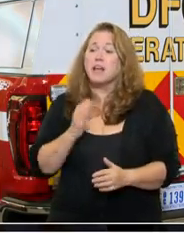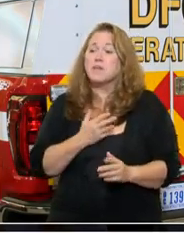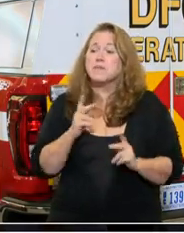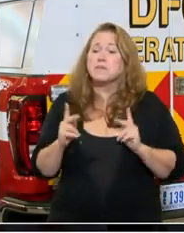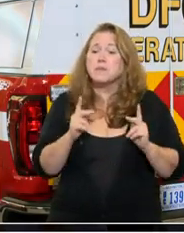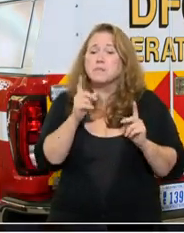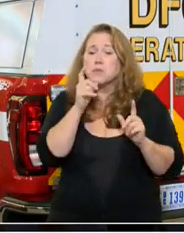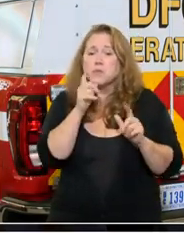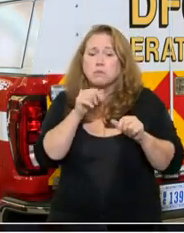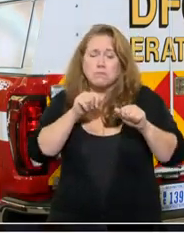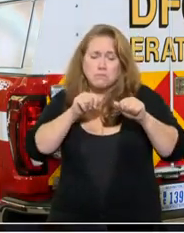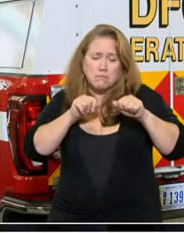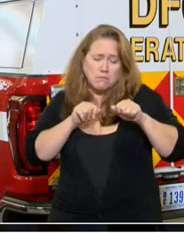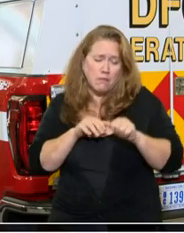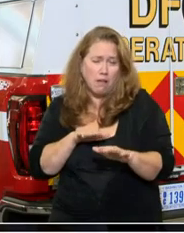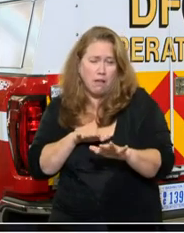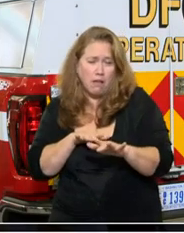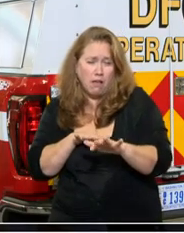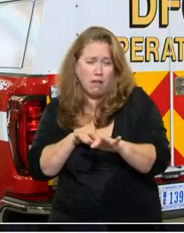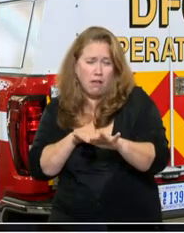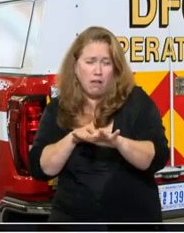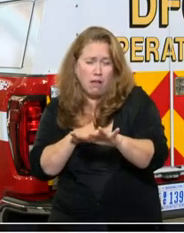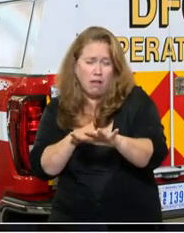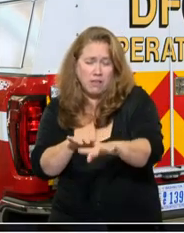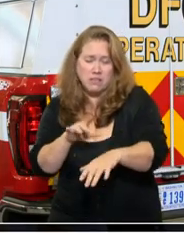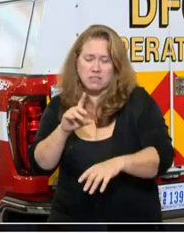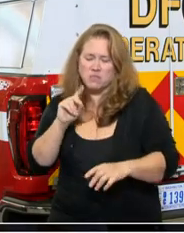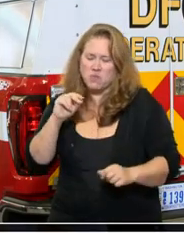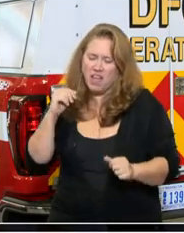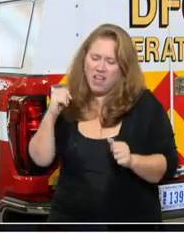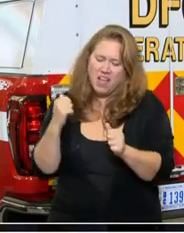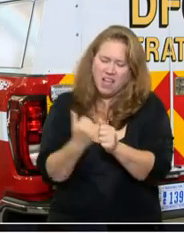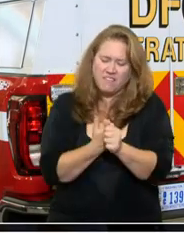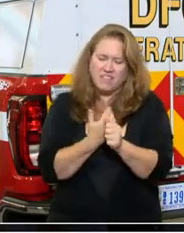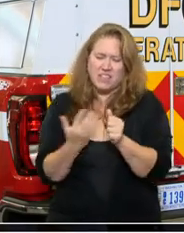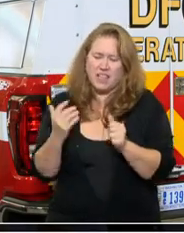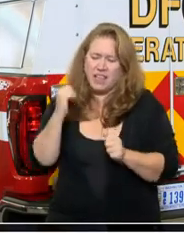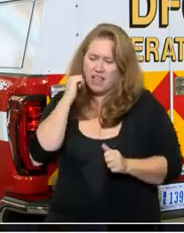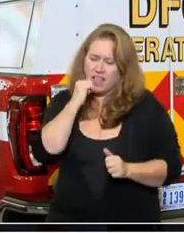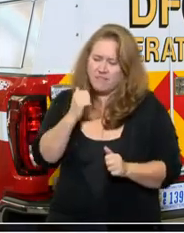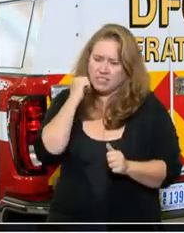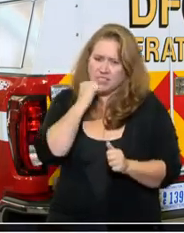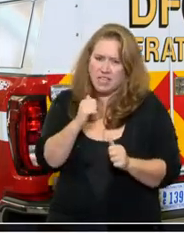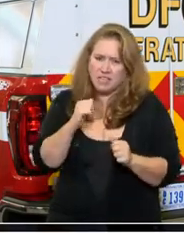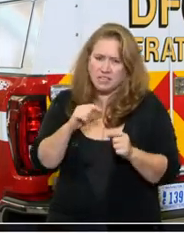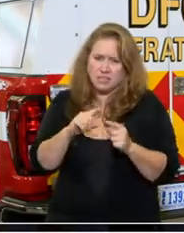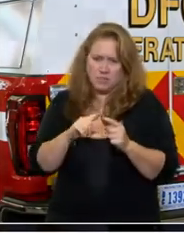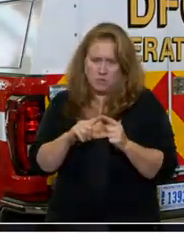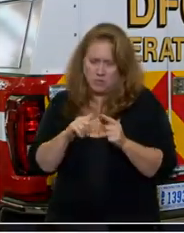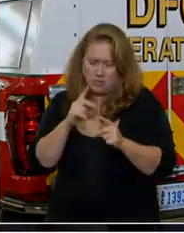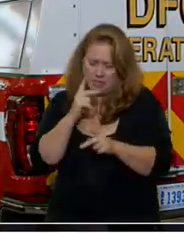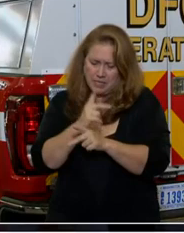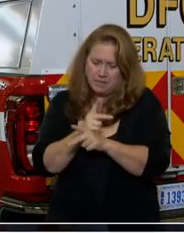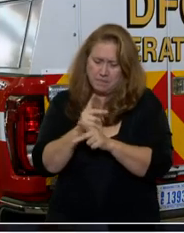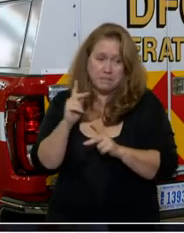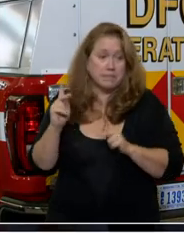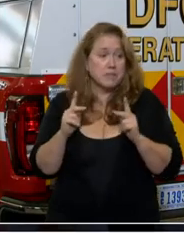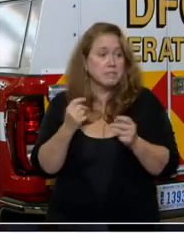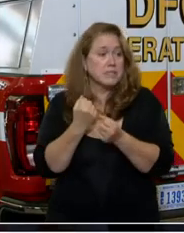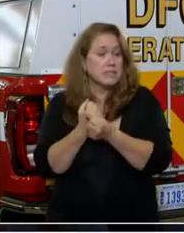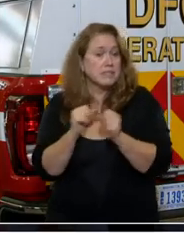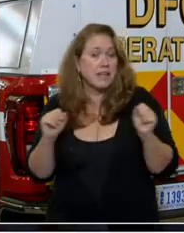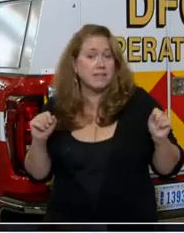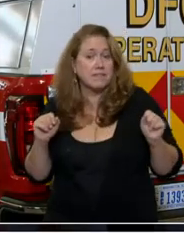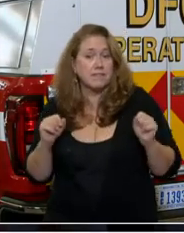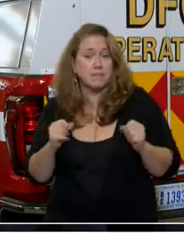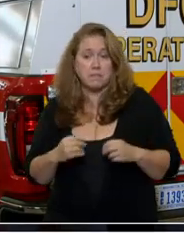when we experience acute crises and great risk, providing support, guidance, and protection.